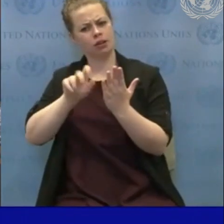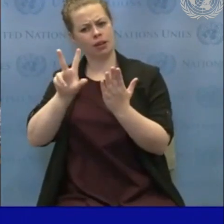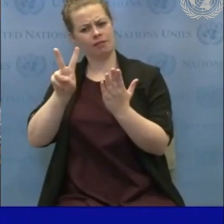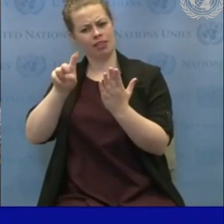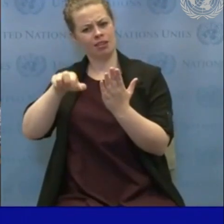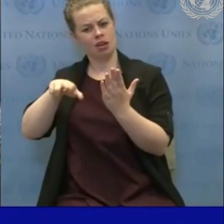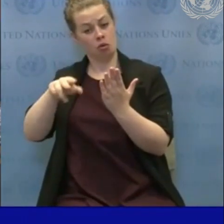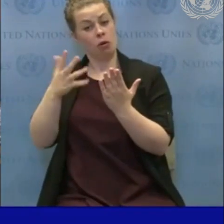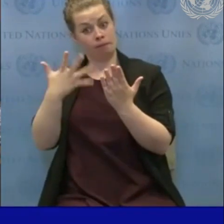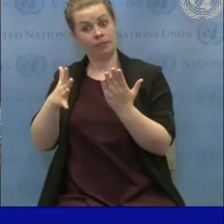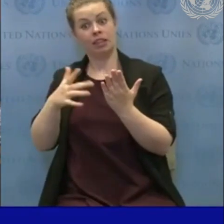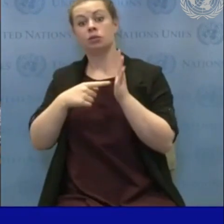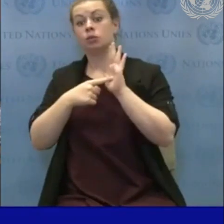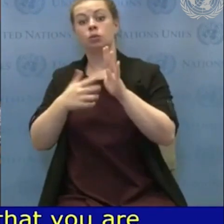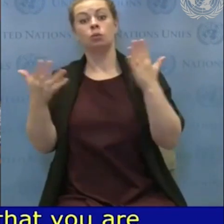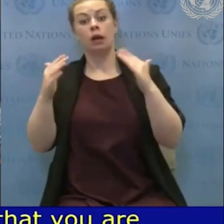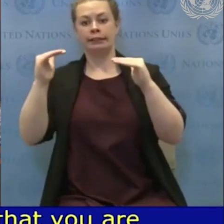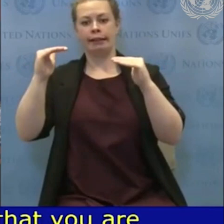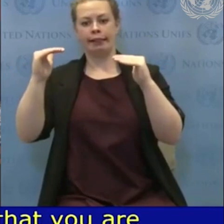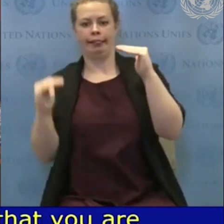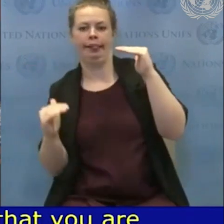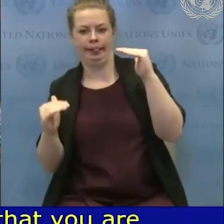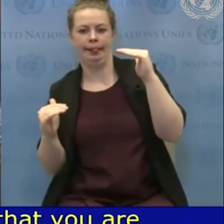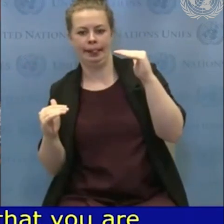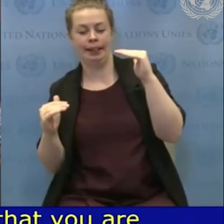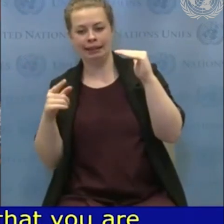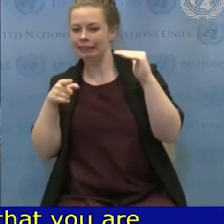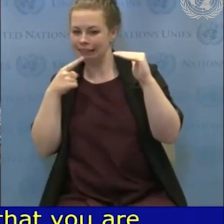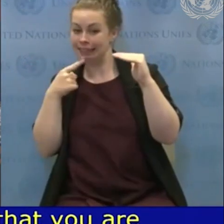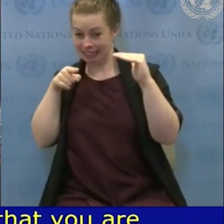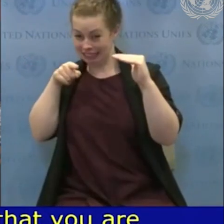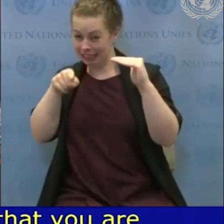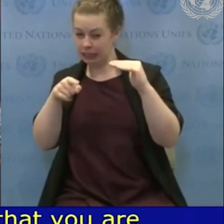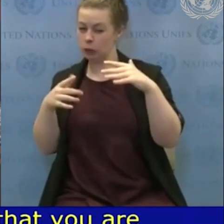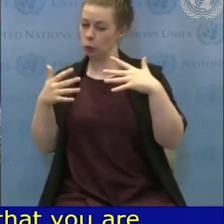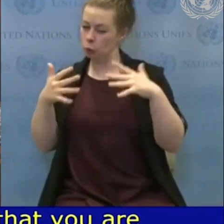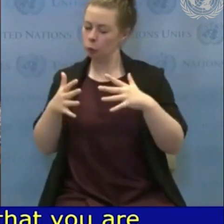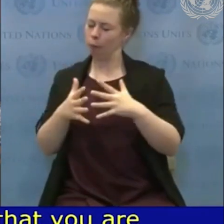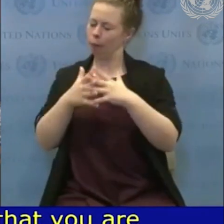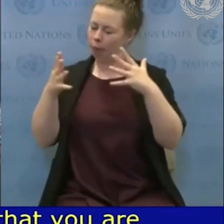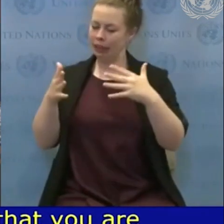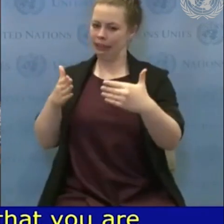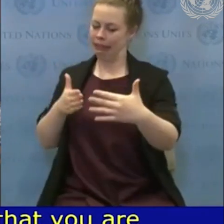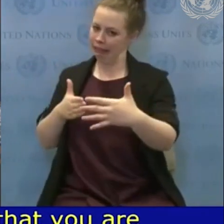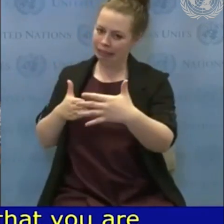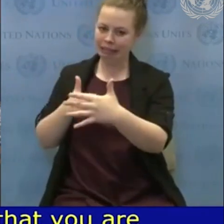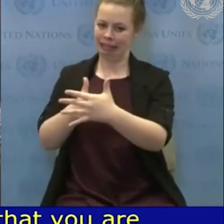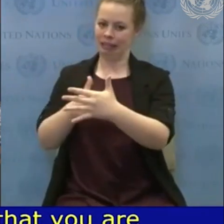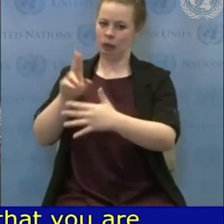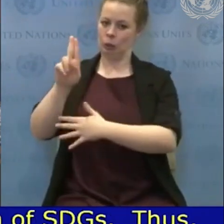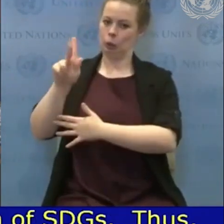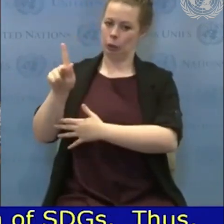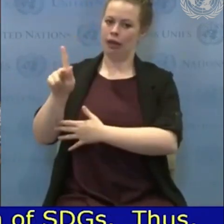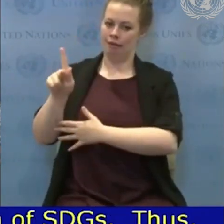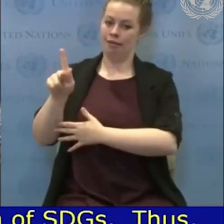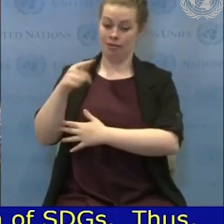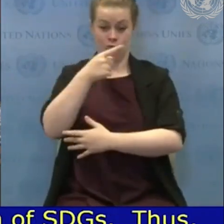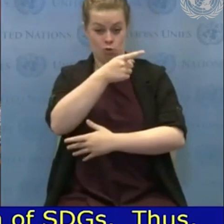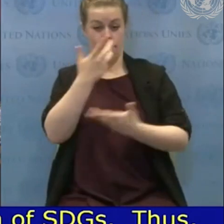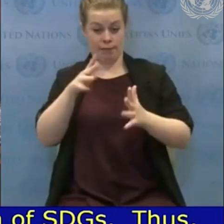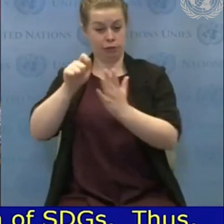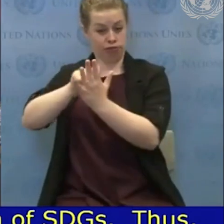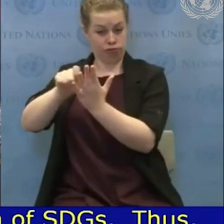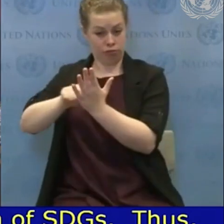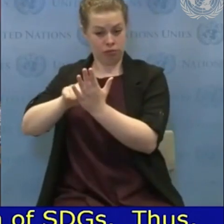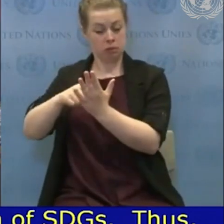inequalities as a main challenge of UK, and we would like to know what